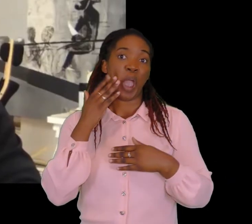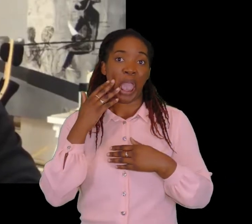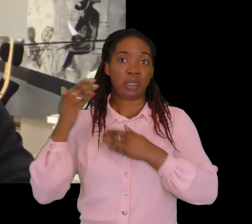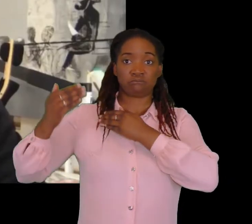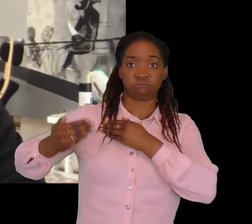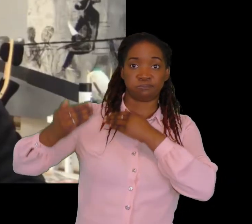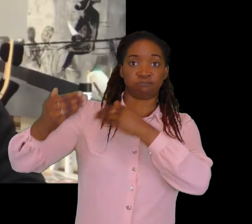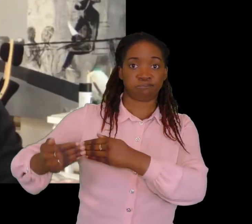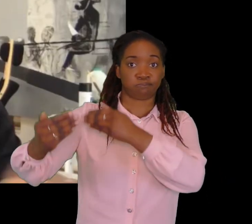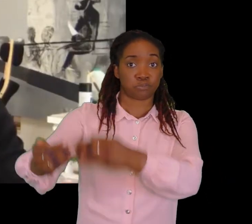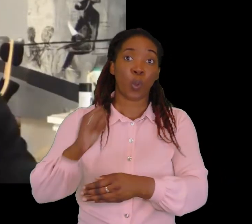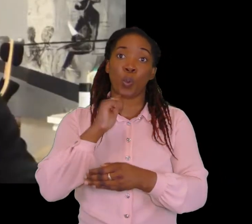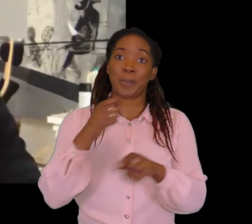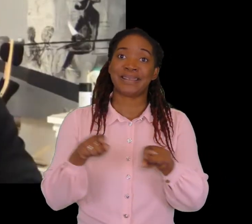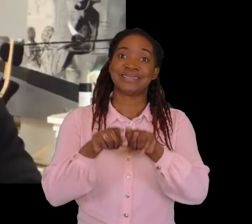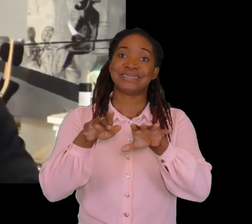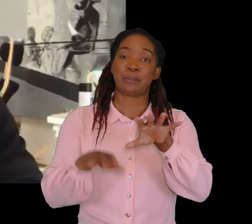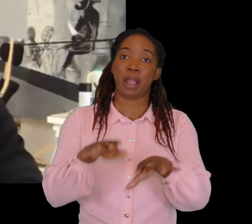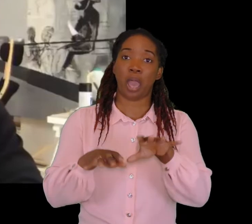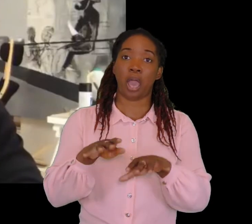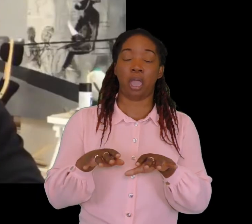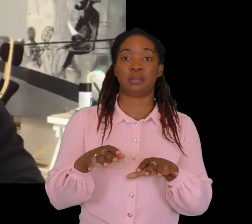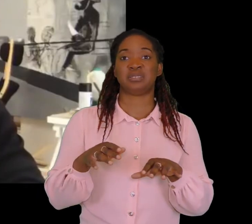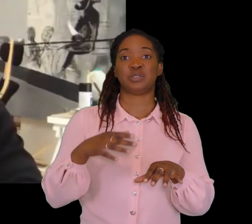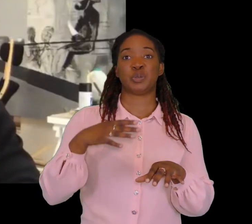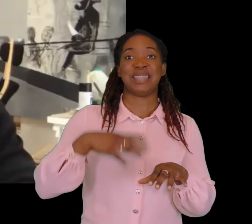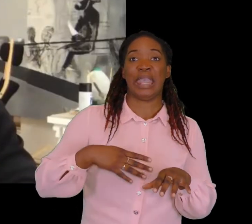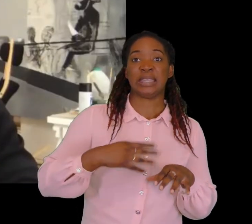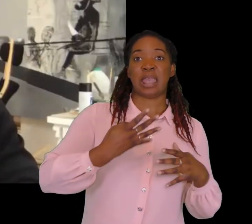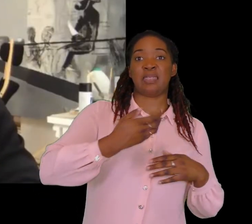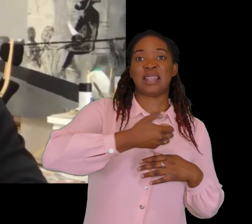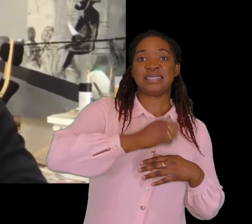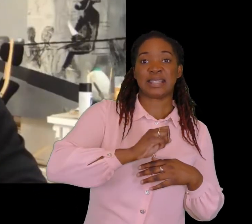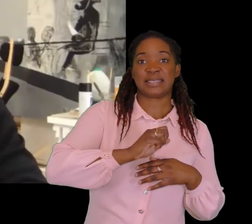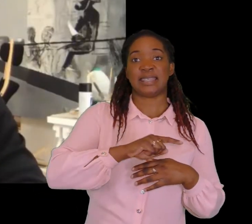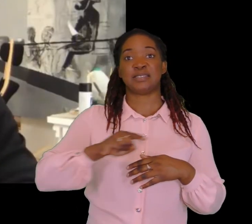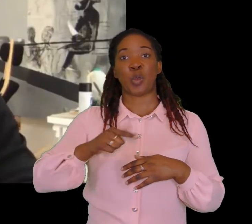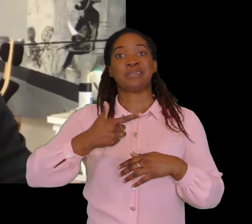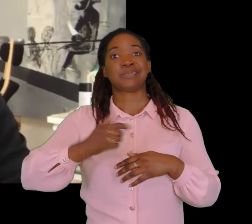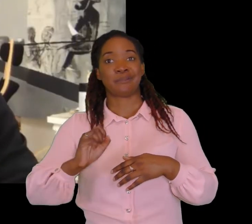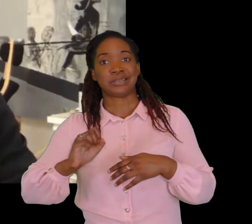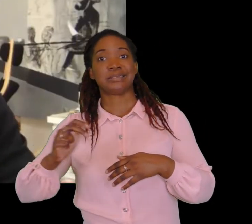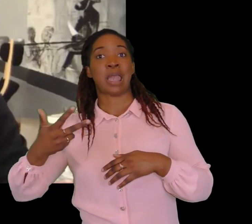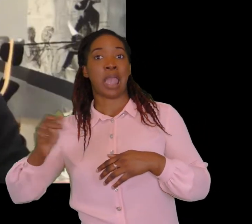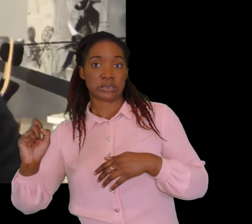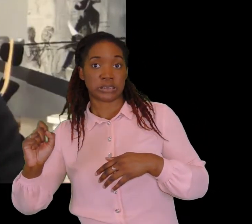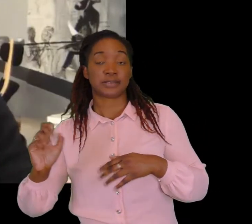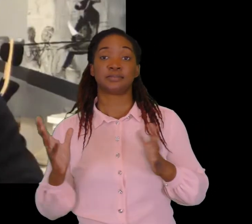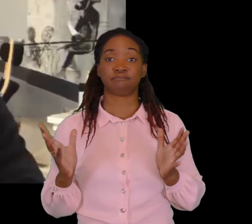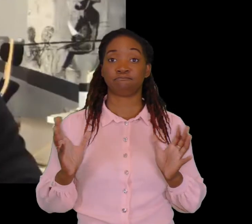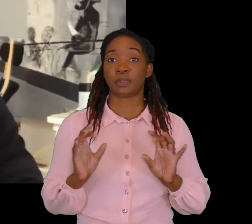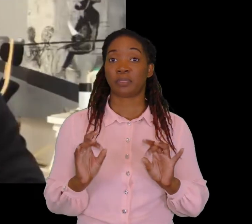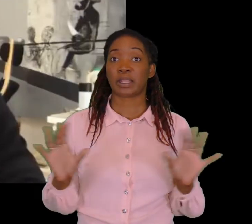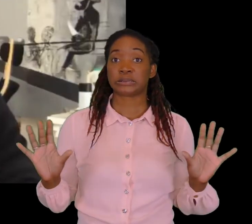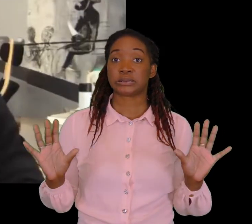be similarities between that need in the 60s to the need in the 90s and 80s. So with that said,